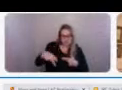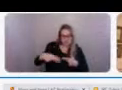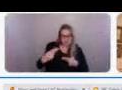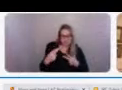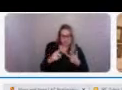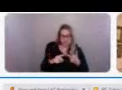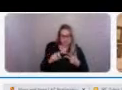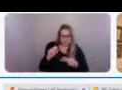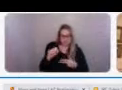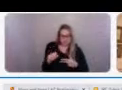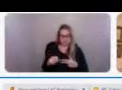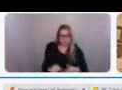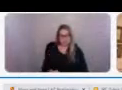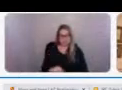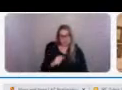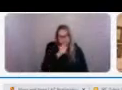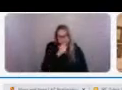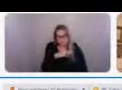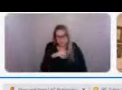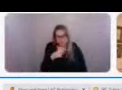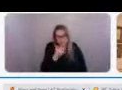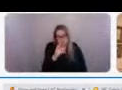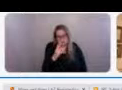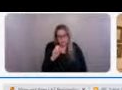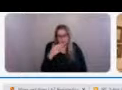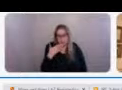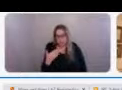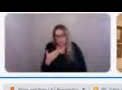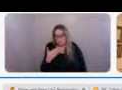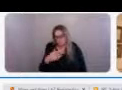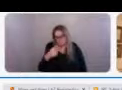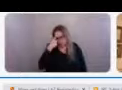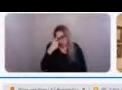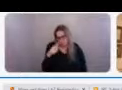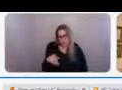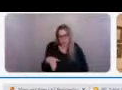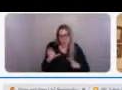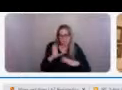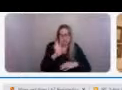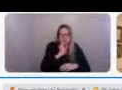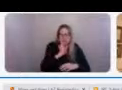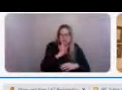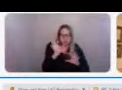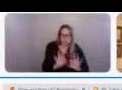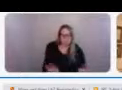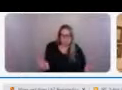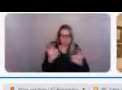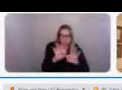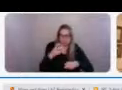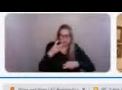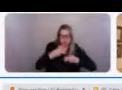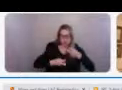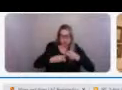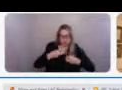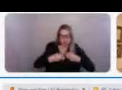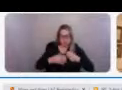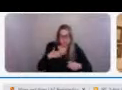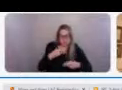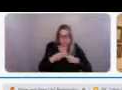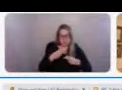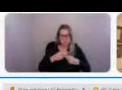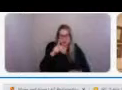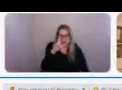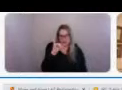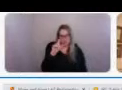miss guzman thank you so much for allowing me to speak on this important issue my name is lydia